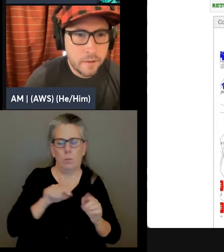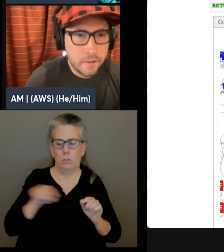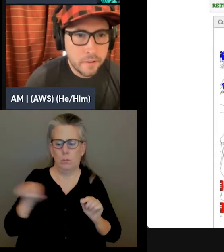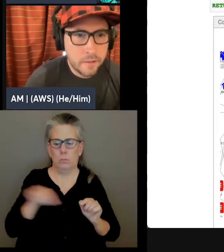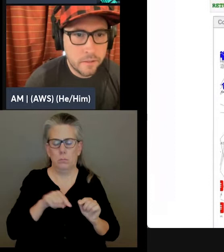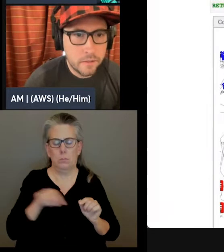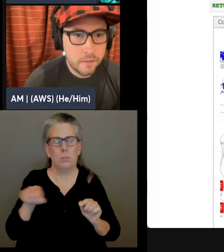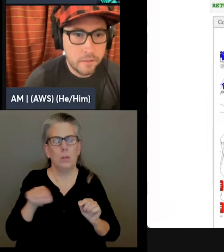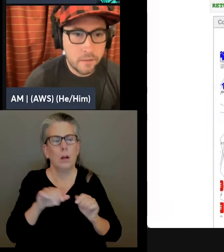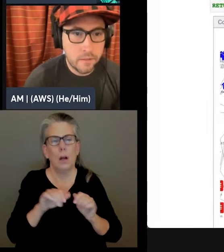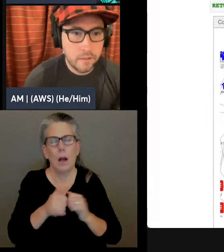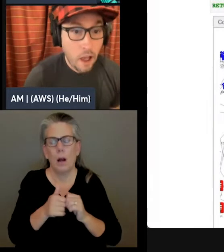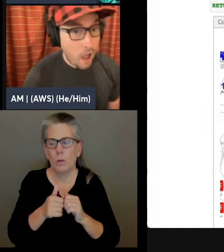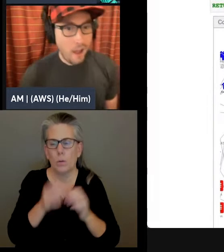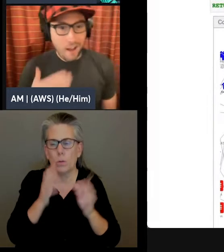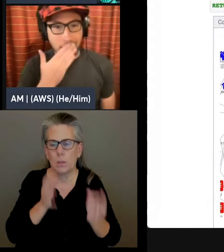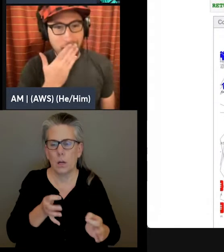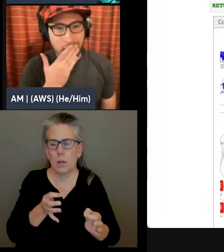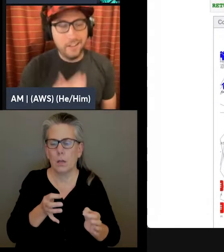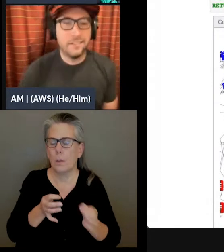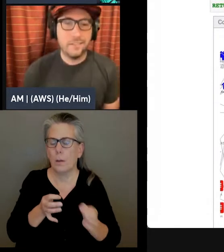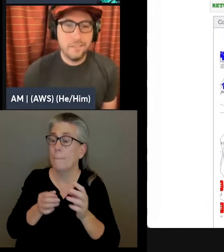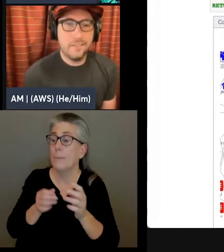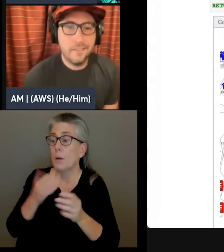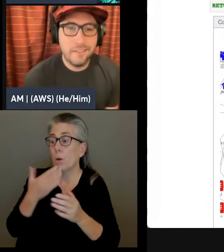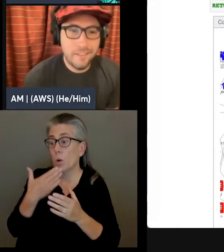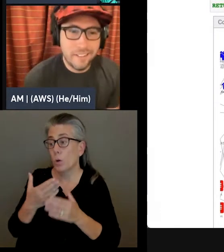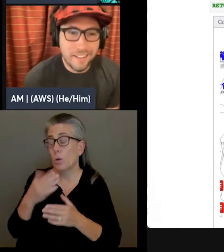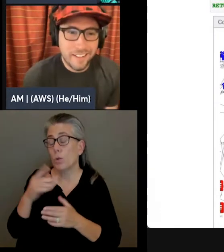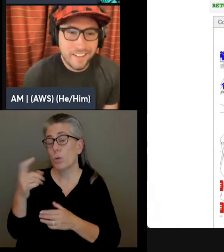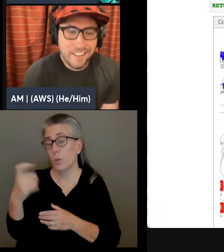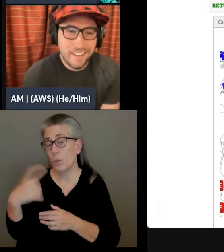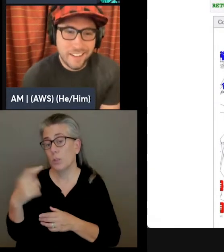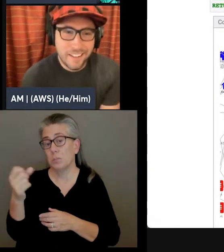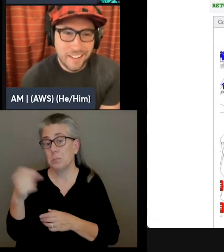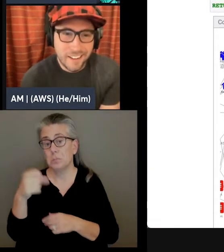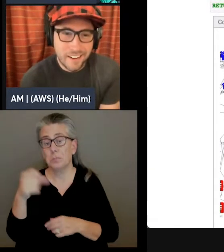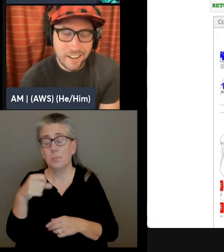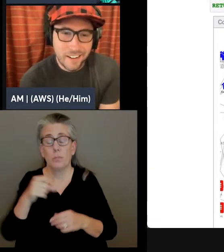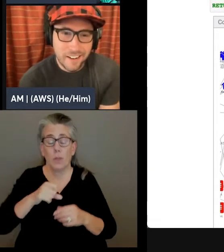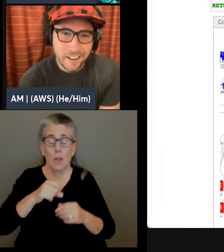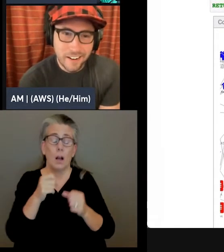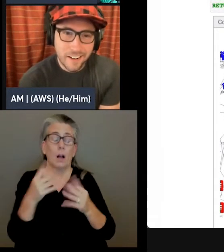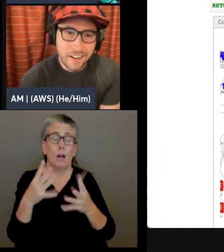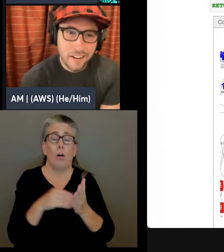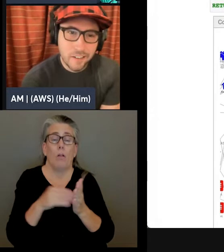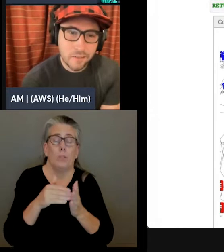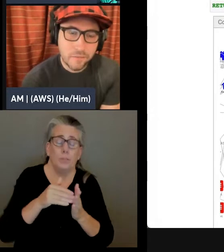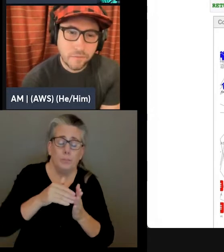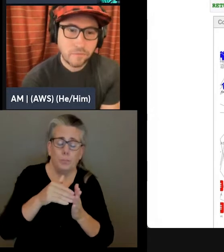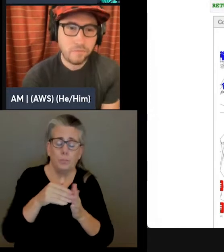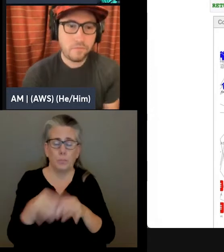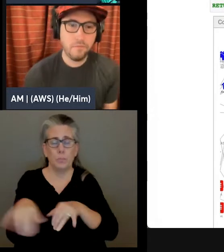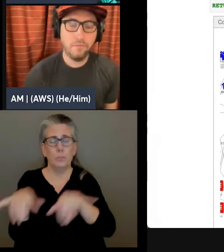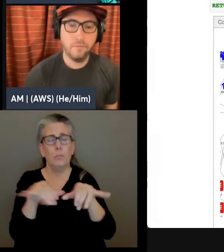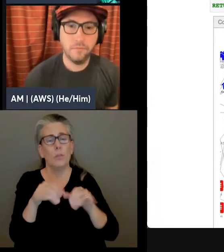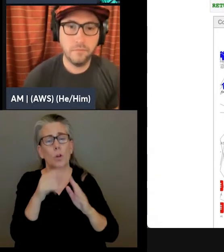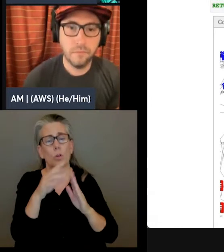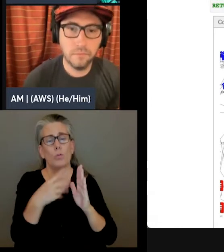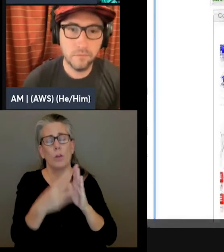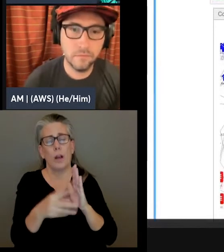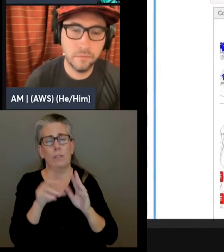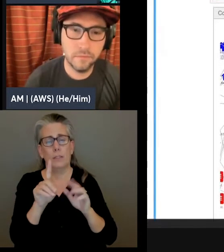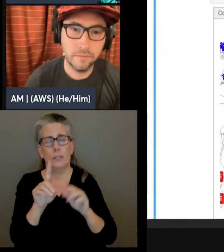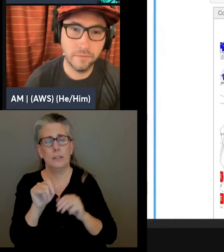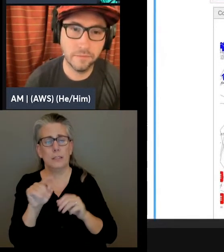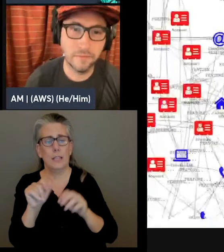That's actually a really good question and a really common one we have when we talk about graph data modeling. And really, it kind of comes down the way I always